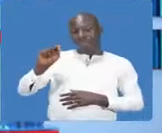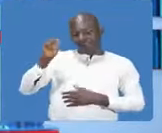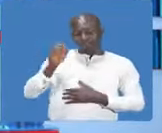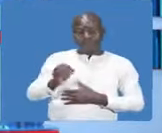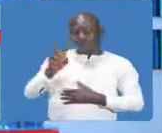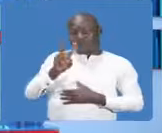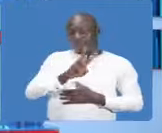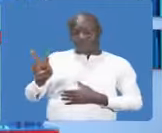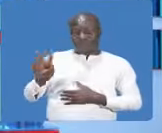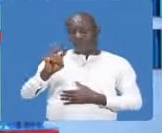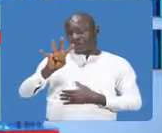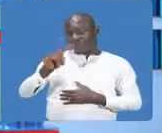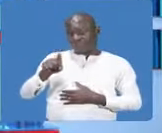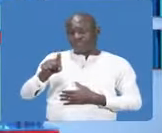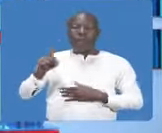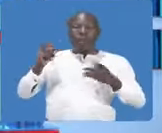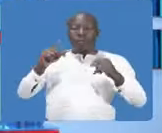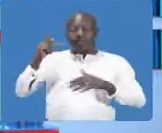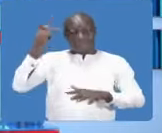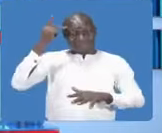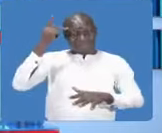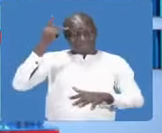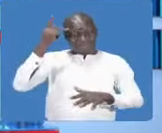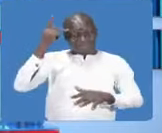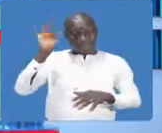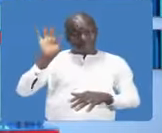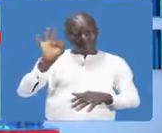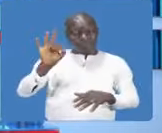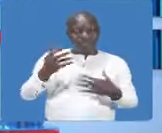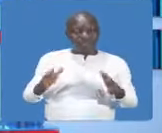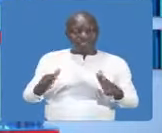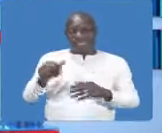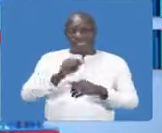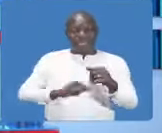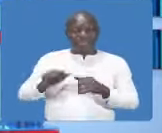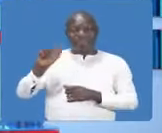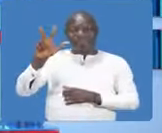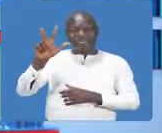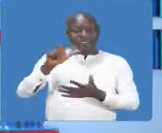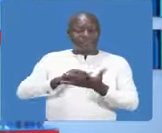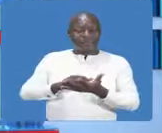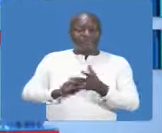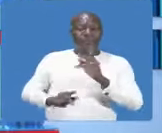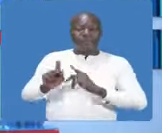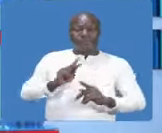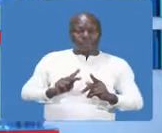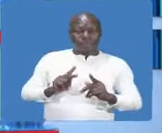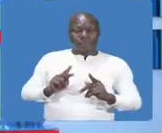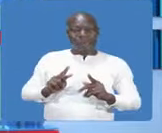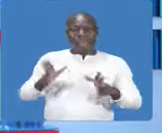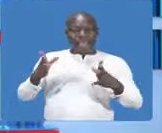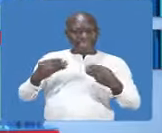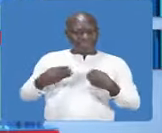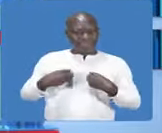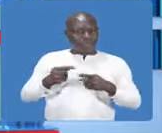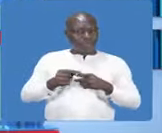no se, Ebra Peter e preachi ewieye no enipa bese empem miensa ana omo